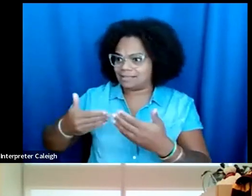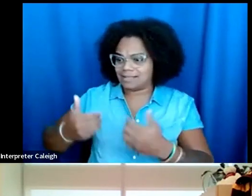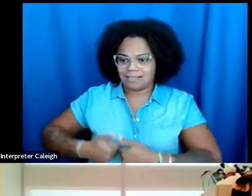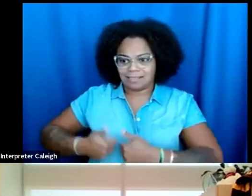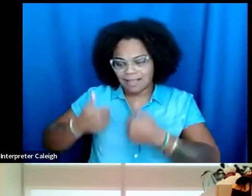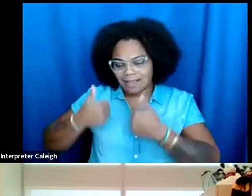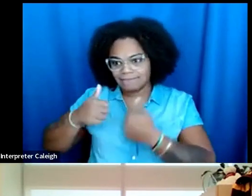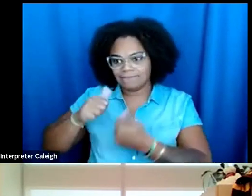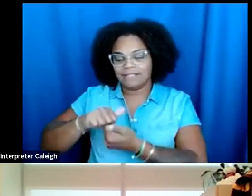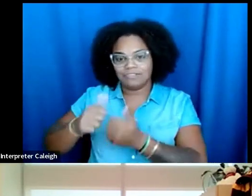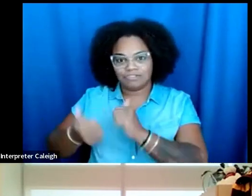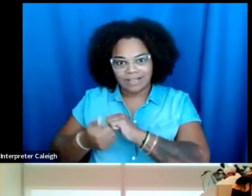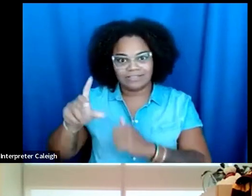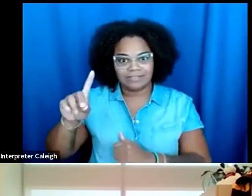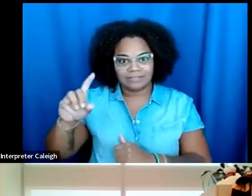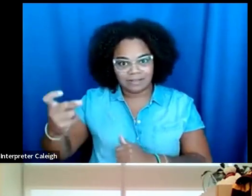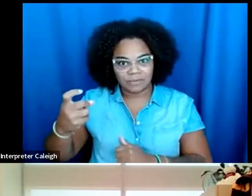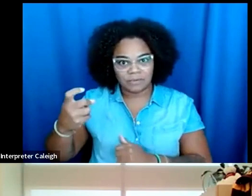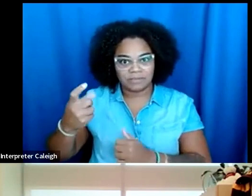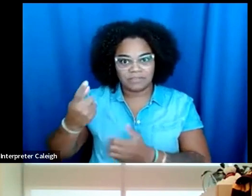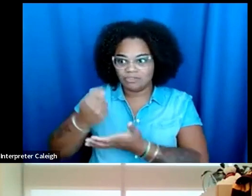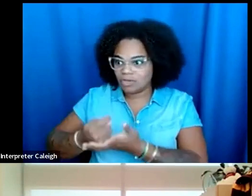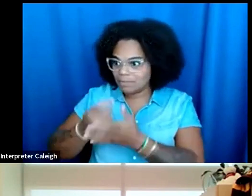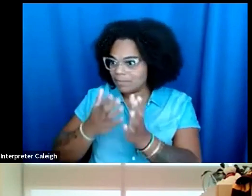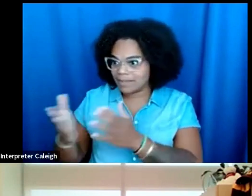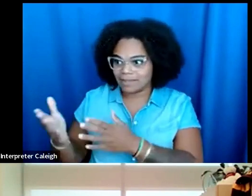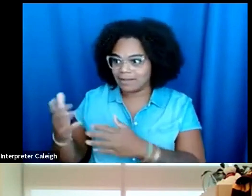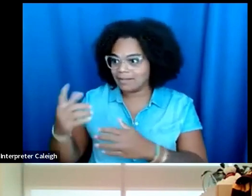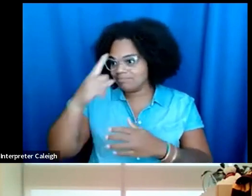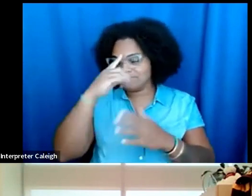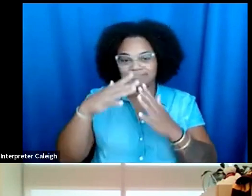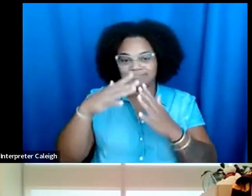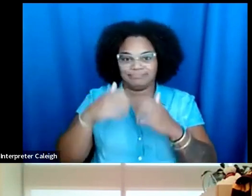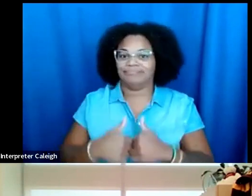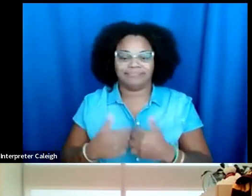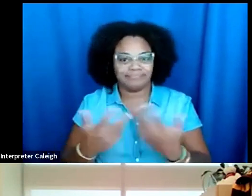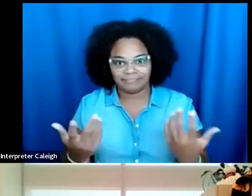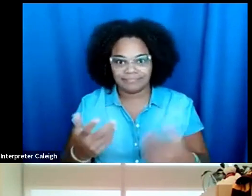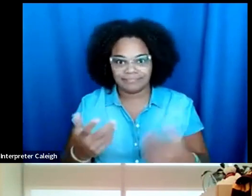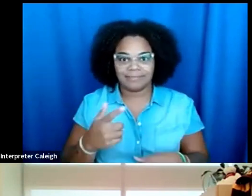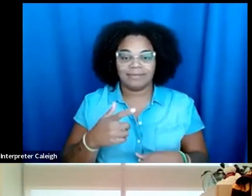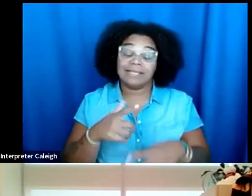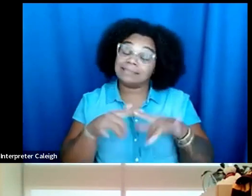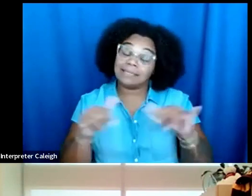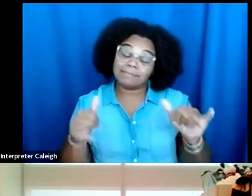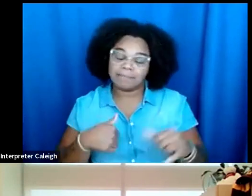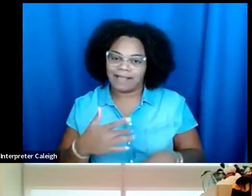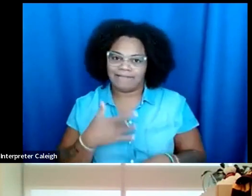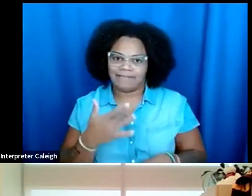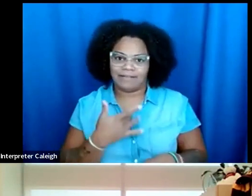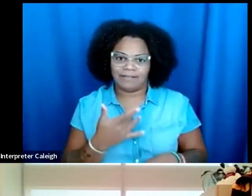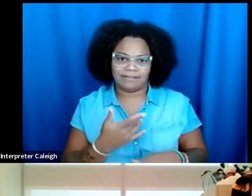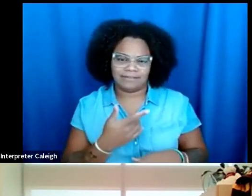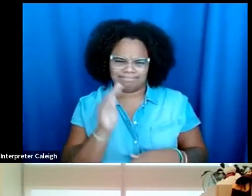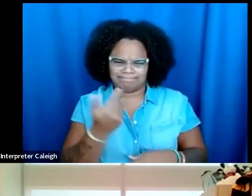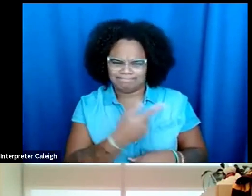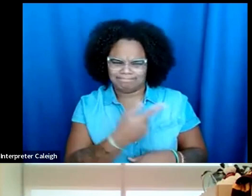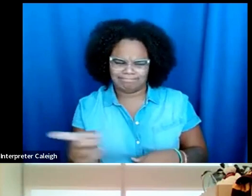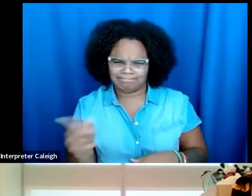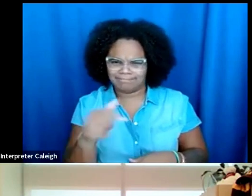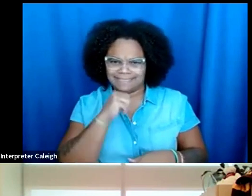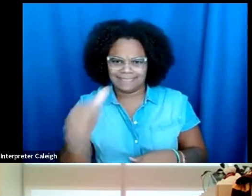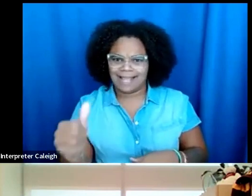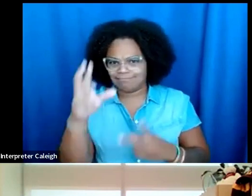so I just really shut down. And also at the same time, I didn't feel that some of my spiritual beliefs were being taken